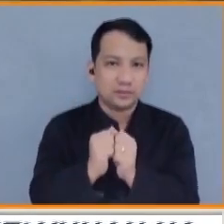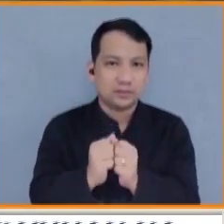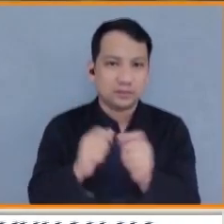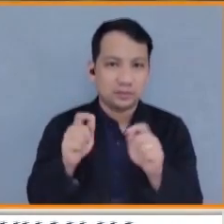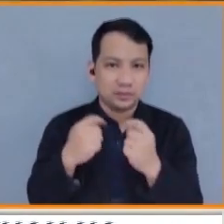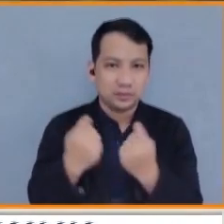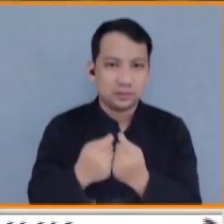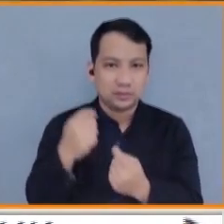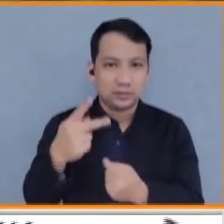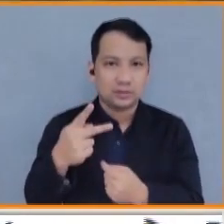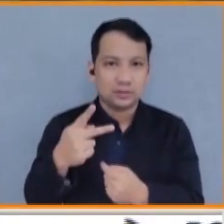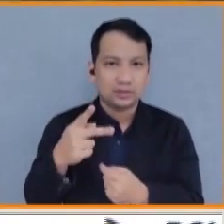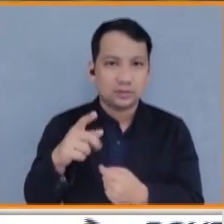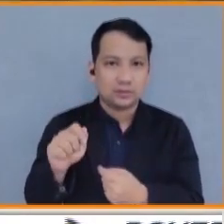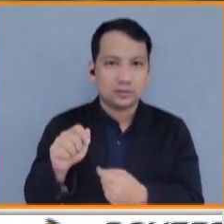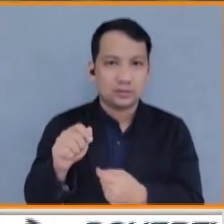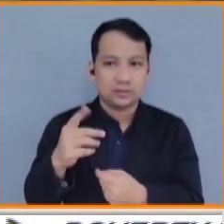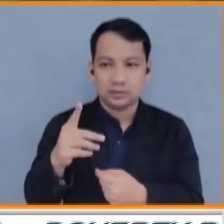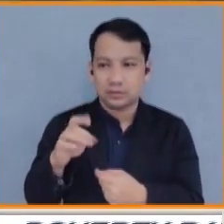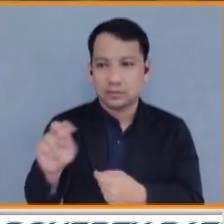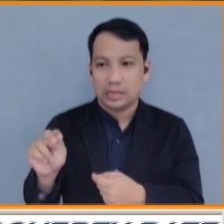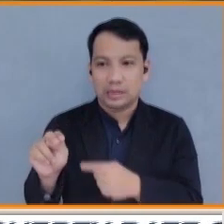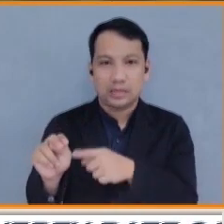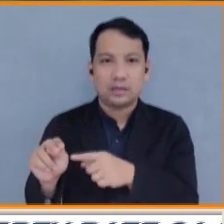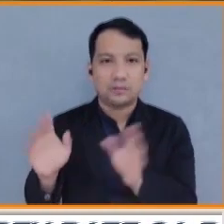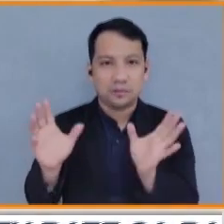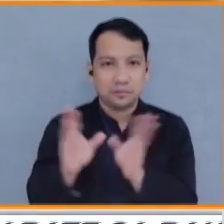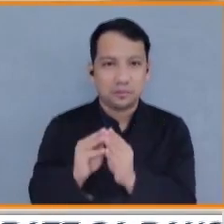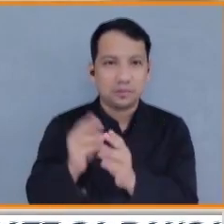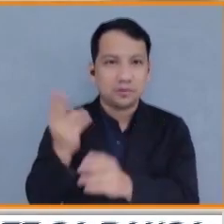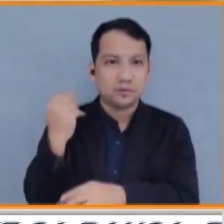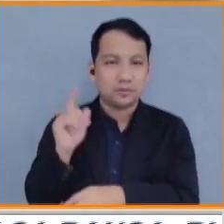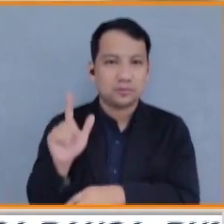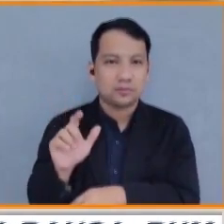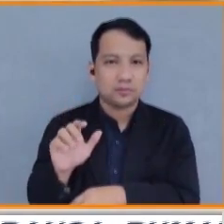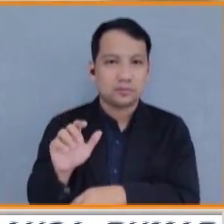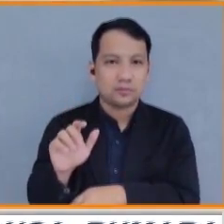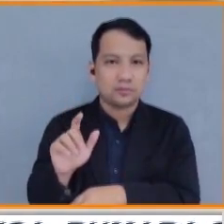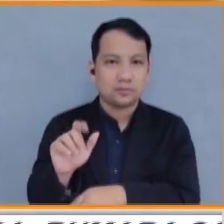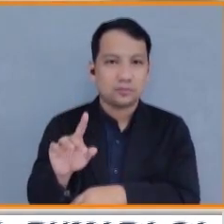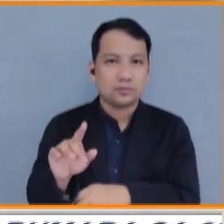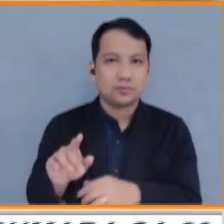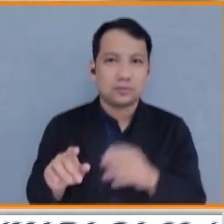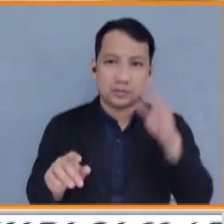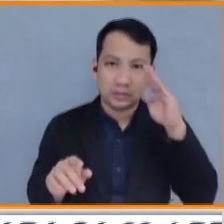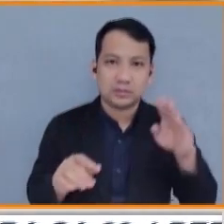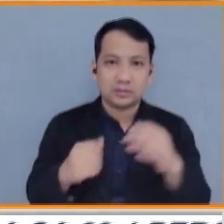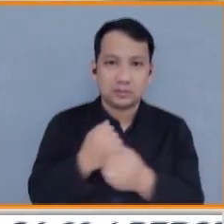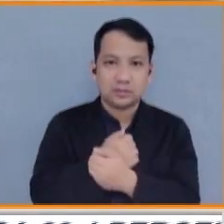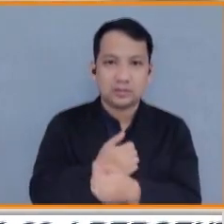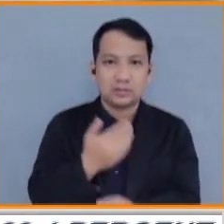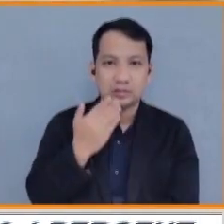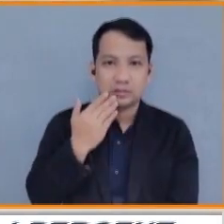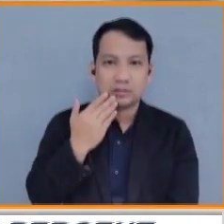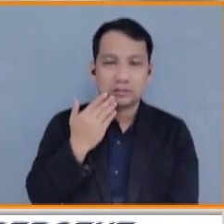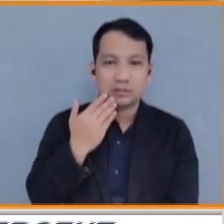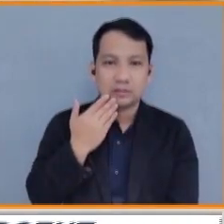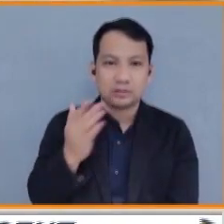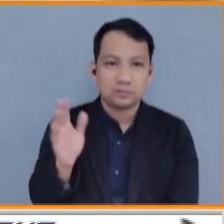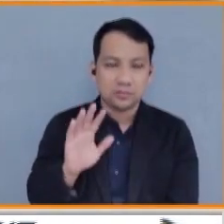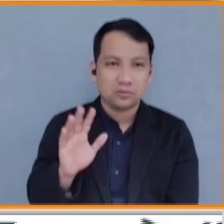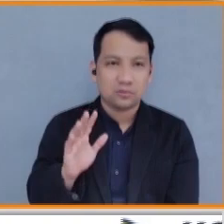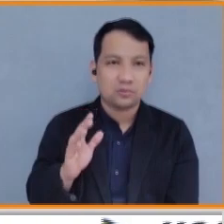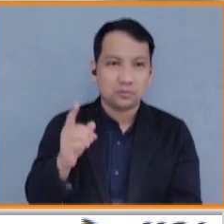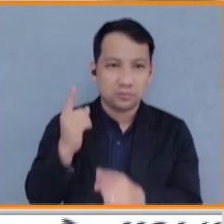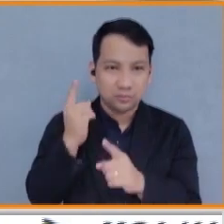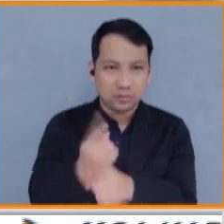Alden para sa sequel ng kanilang hit 2019 movie na Hello, Love, Goodbye. Wish granted ito para sa